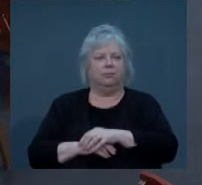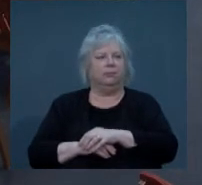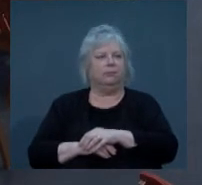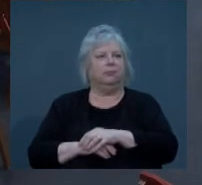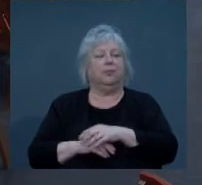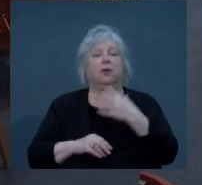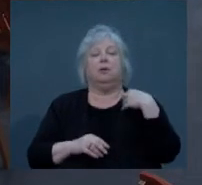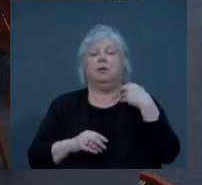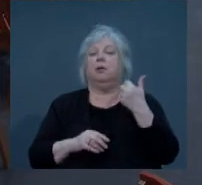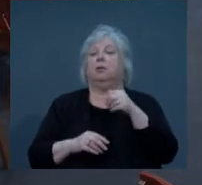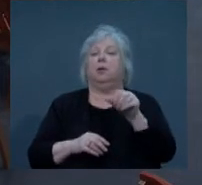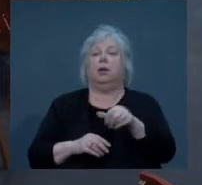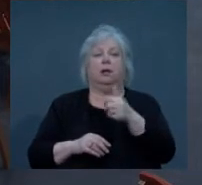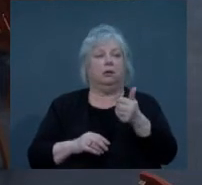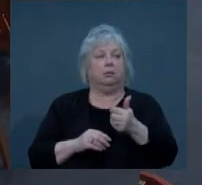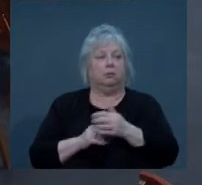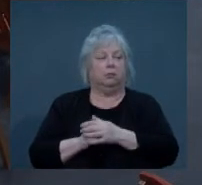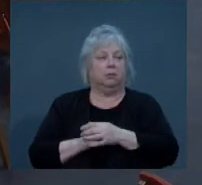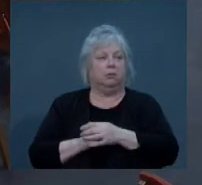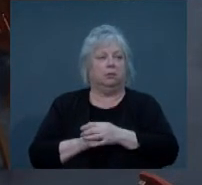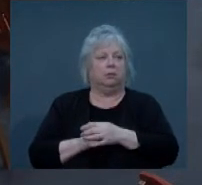Anybody else?